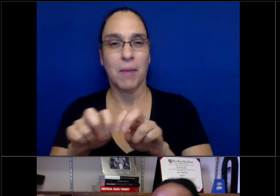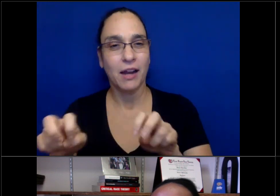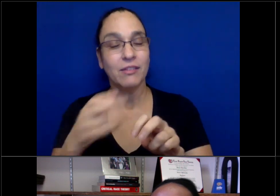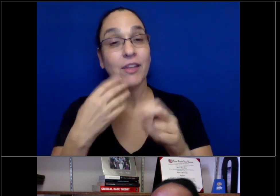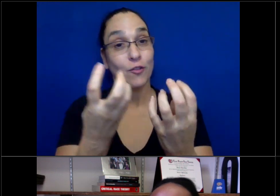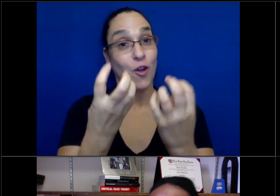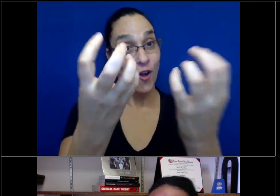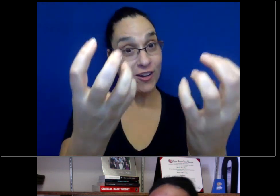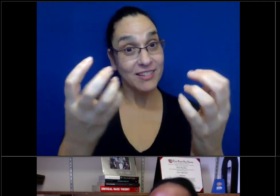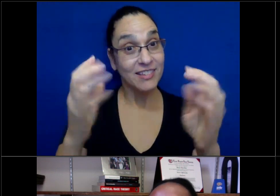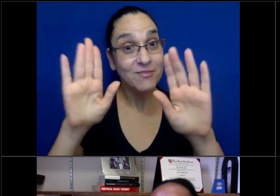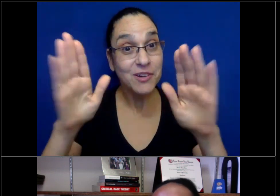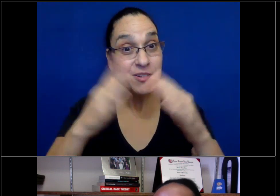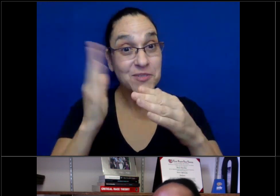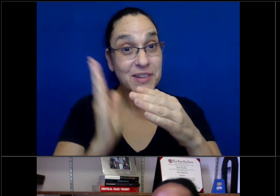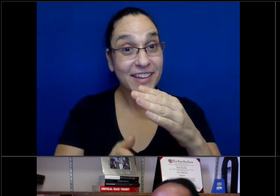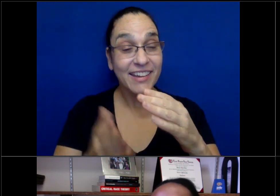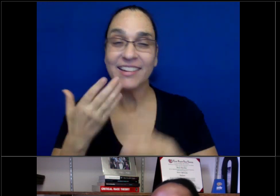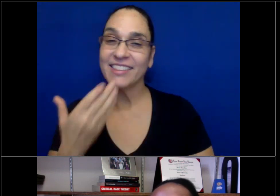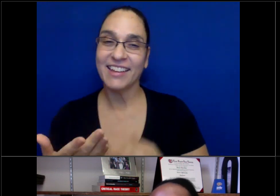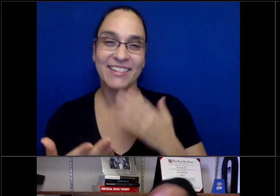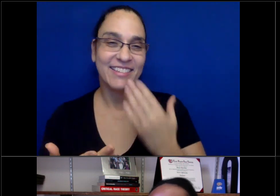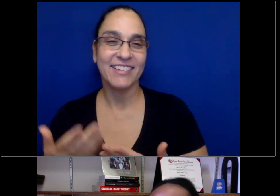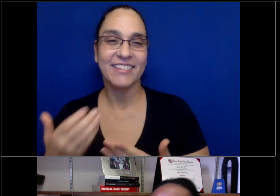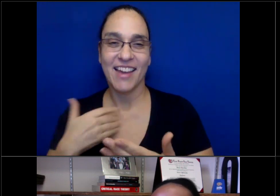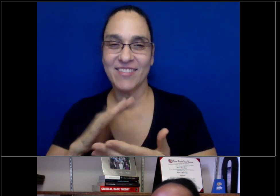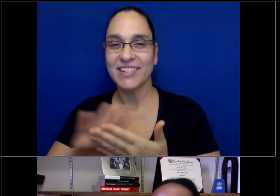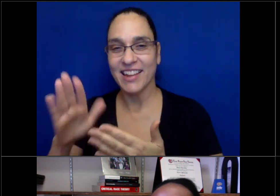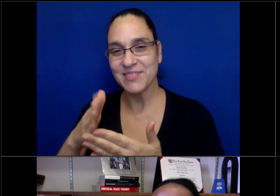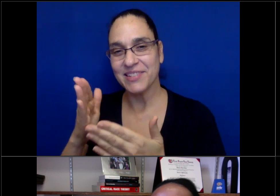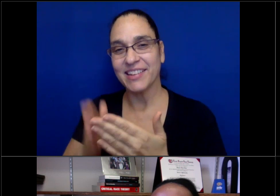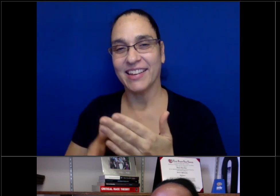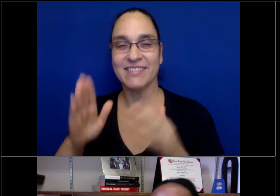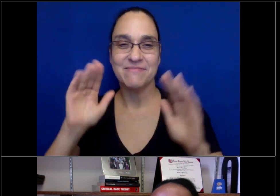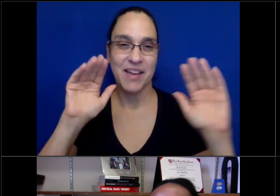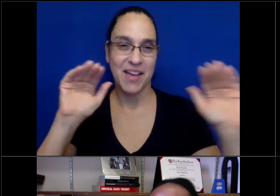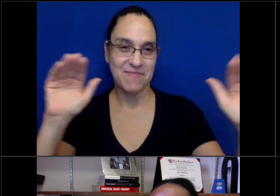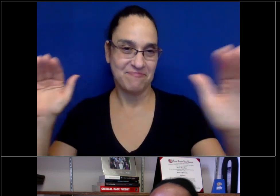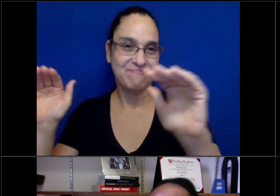have a great weekend, everyone. Thank you. Have a nice weekend. So. Thanks. Bye-bye now.